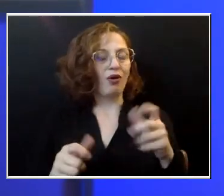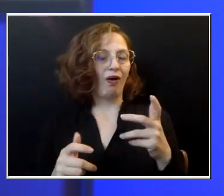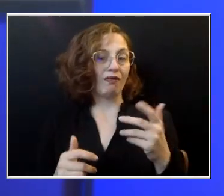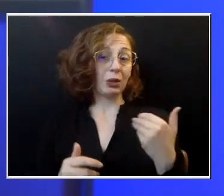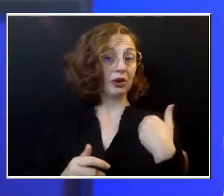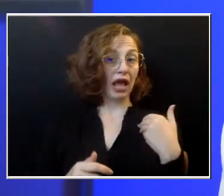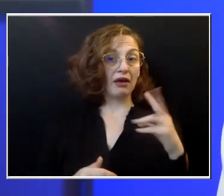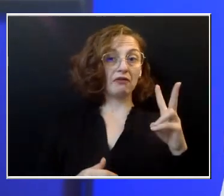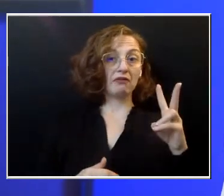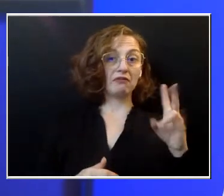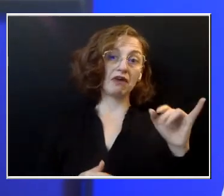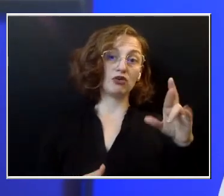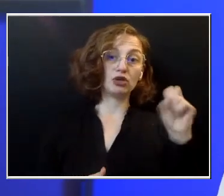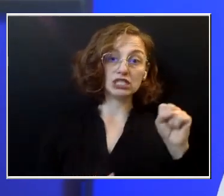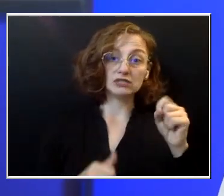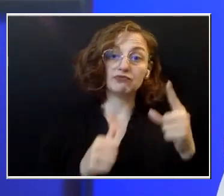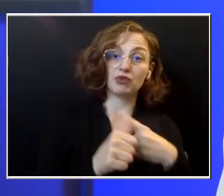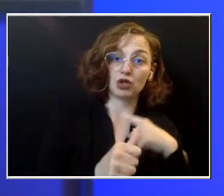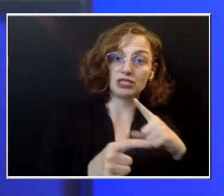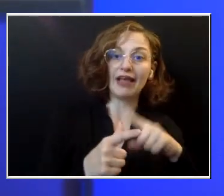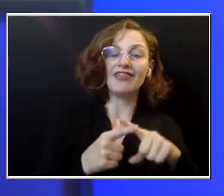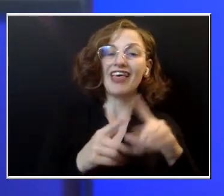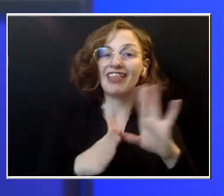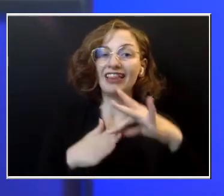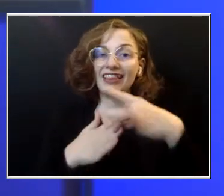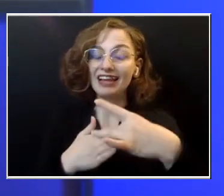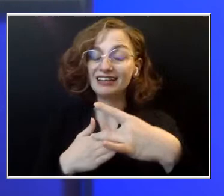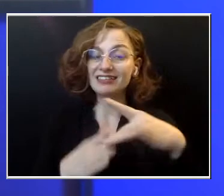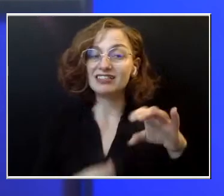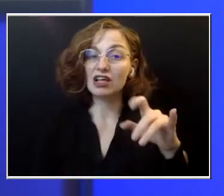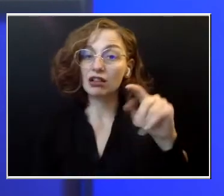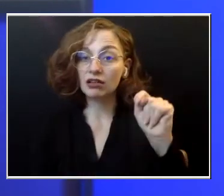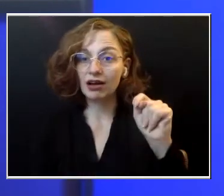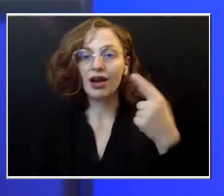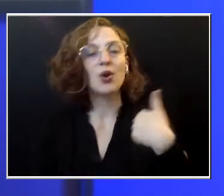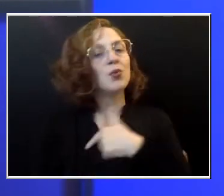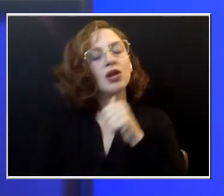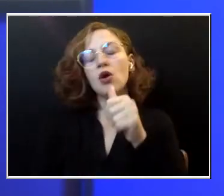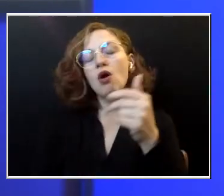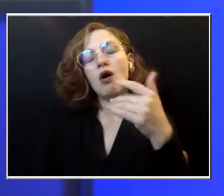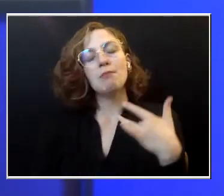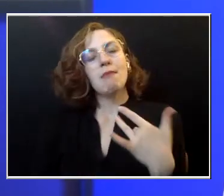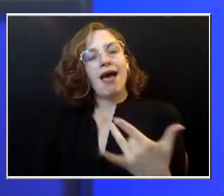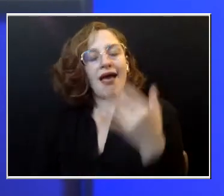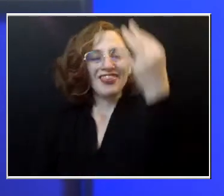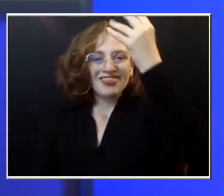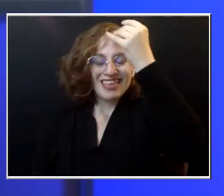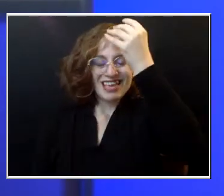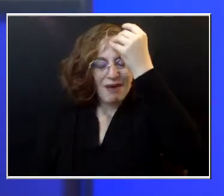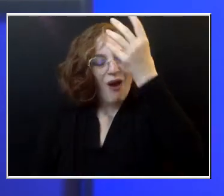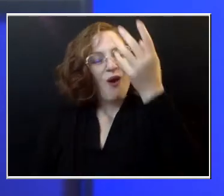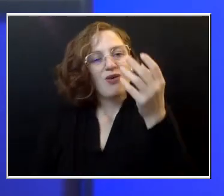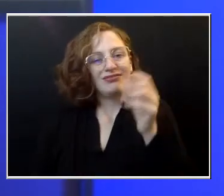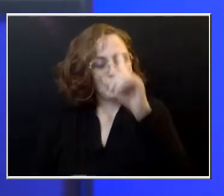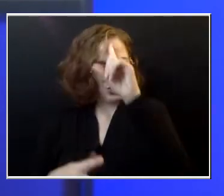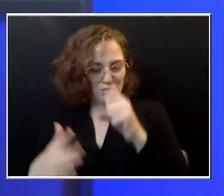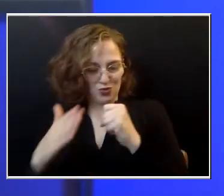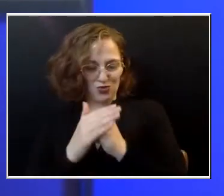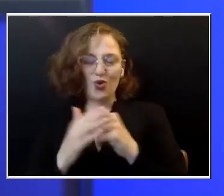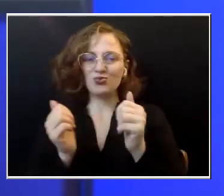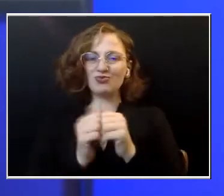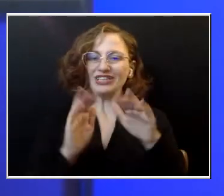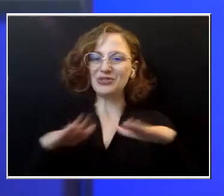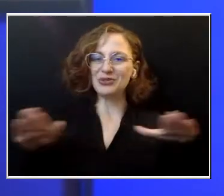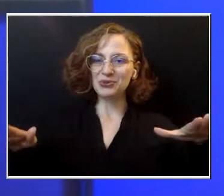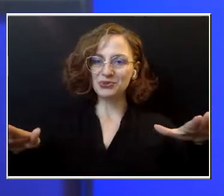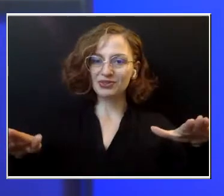think about strokes and clots in adults. And so if there's one little change in your child, bringing that attention to a medical